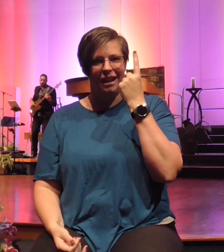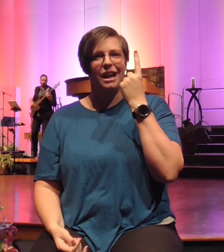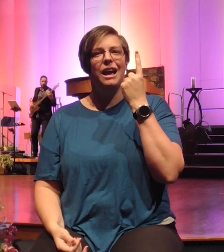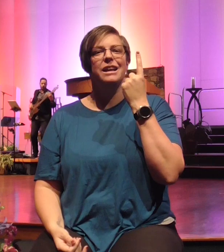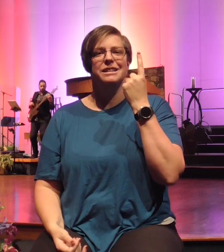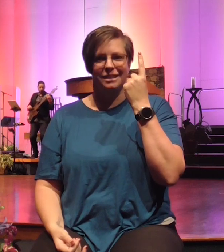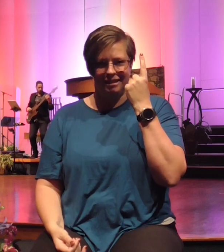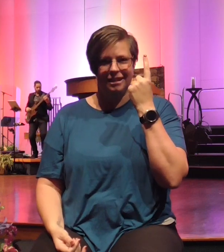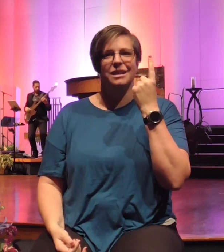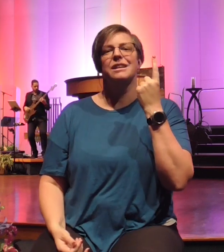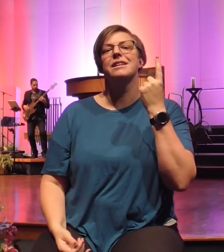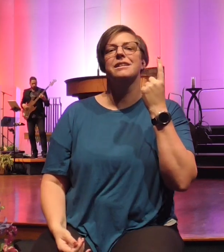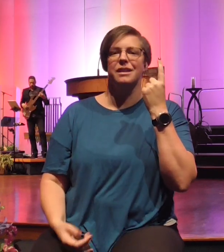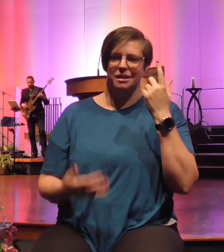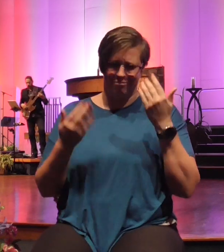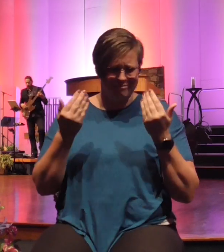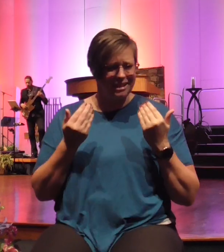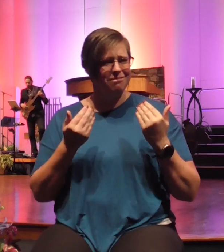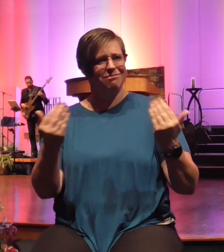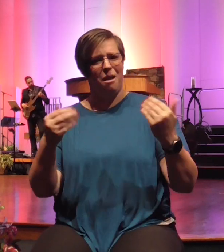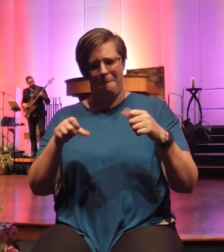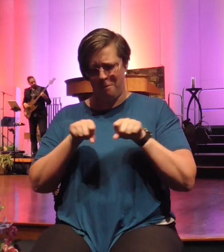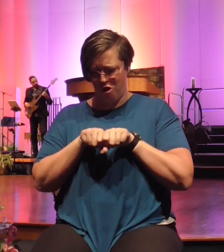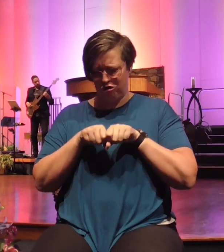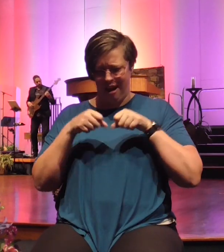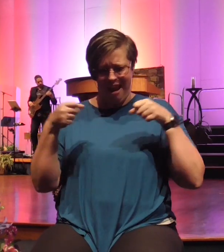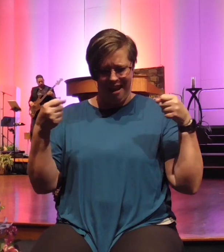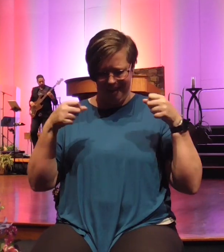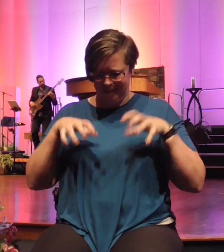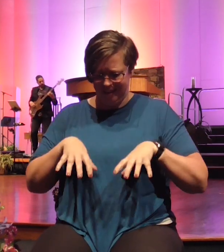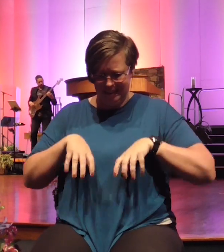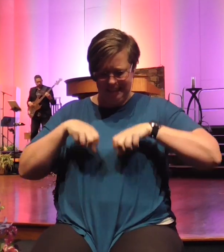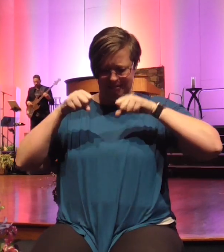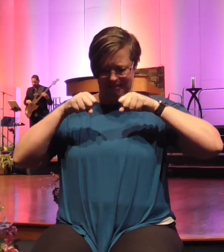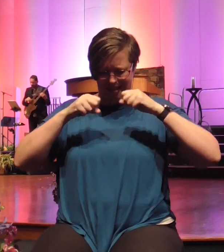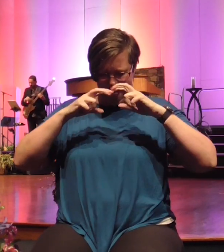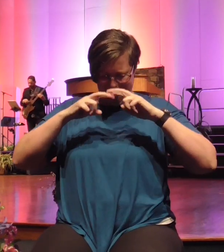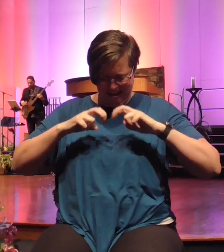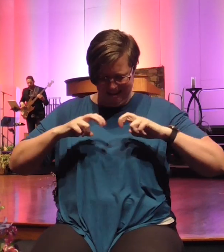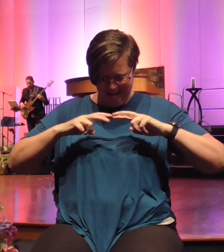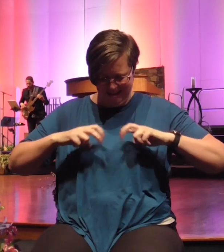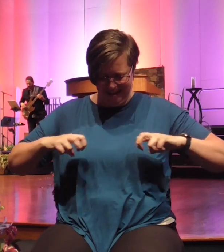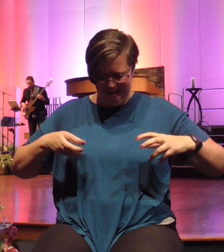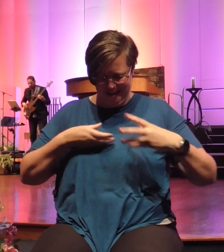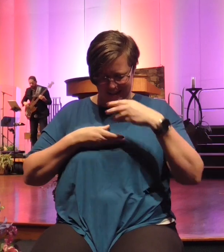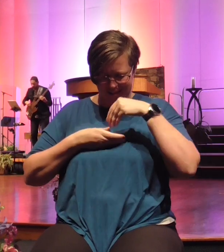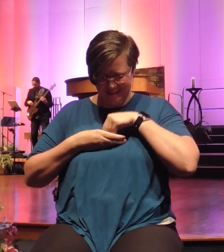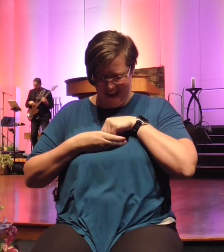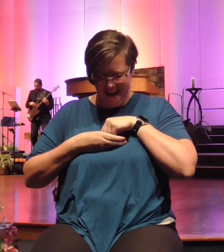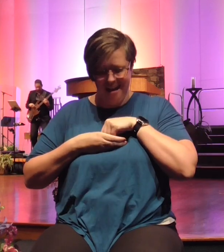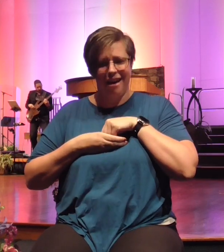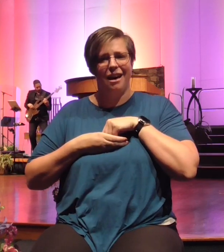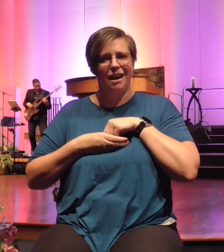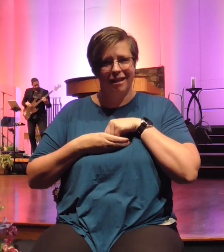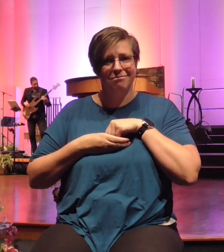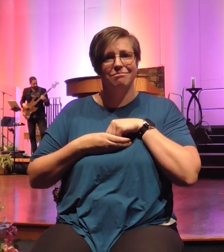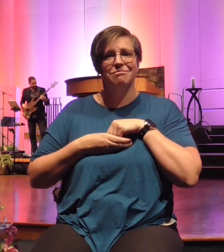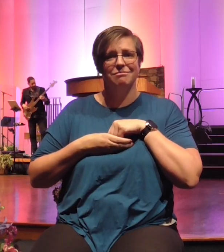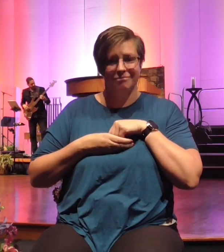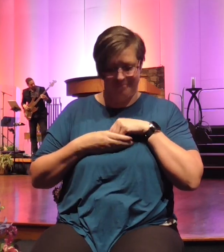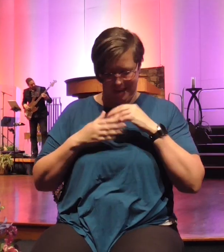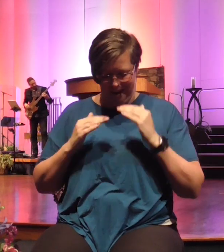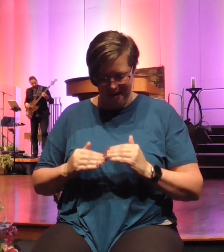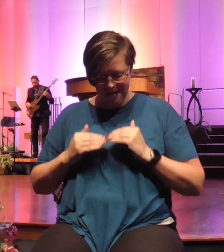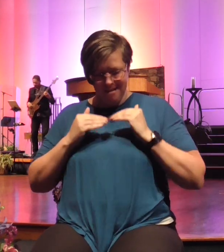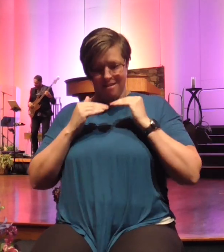divide. Oh, break me, take me, climb inside. Bring me to